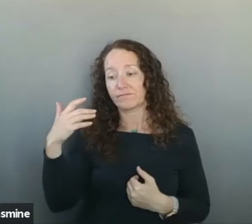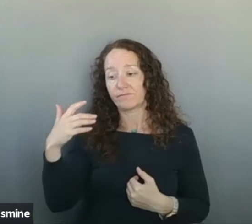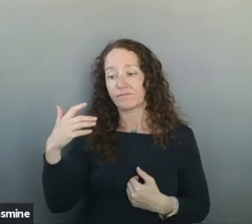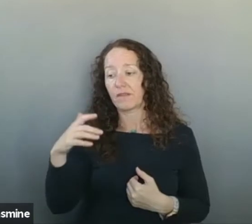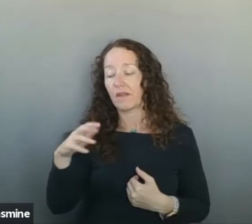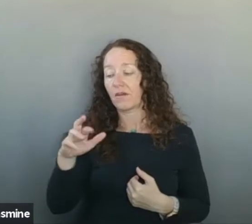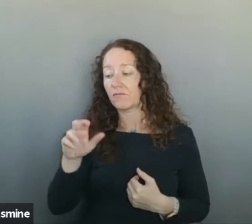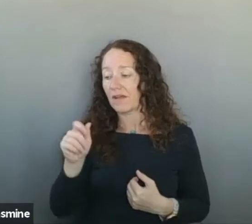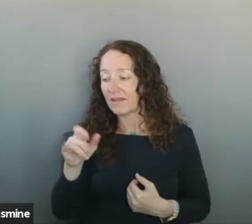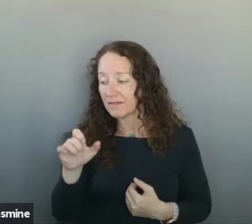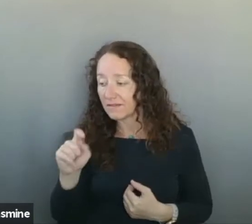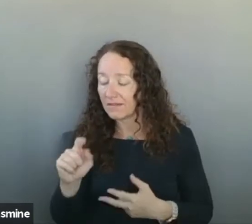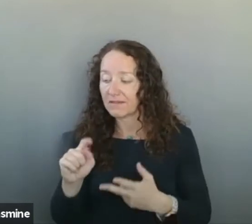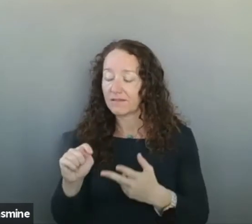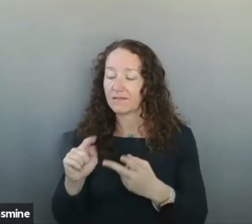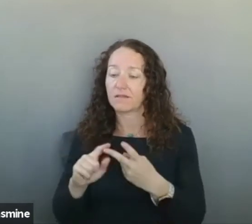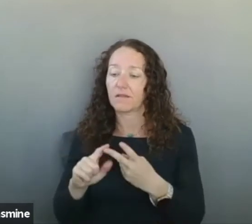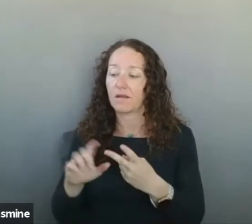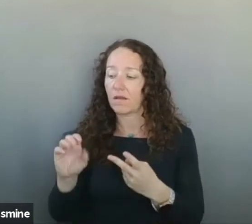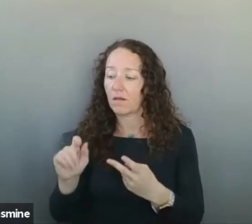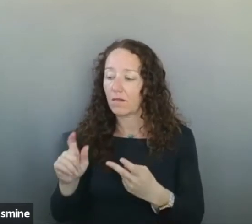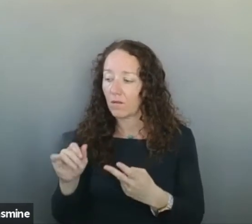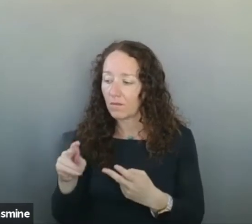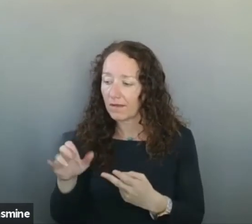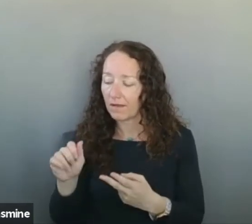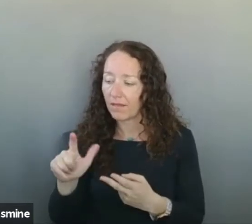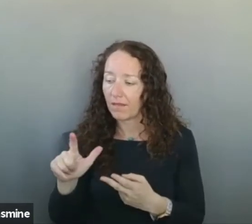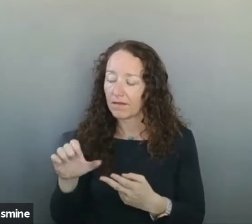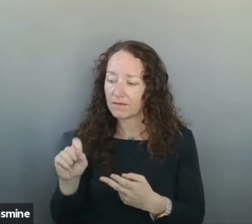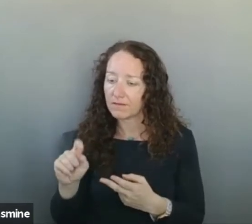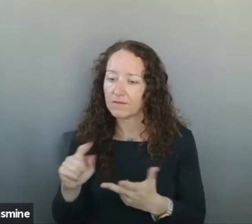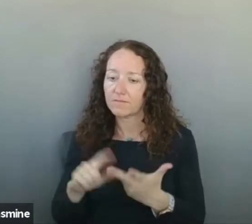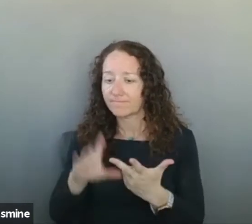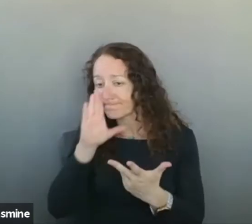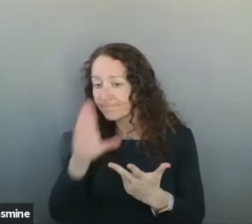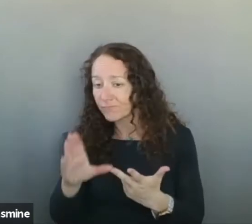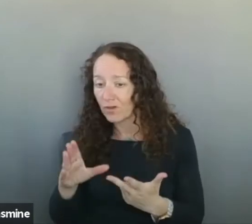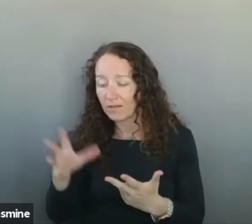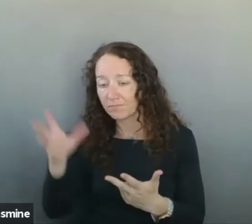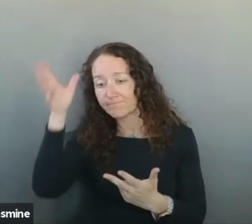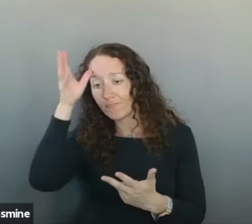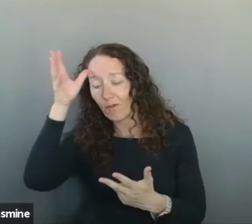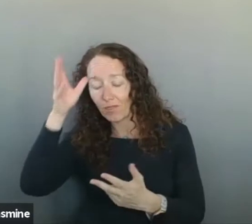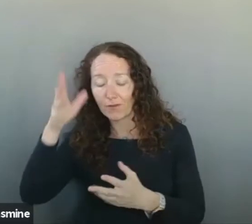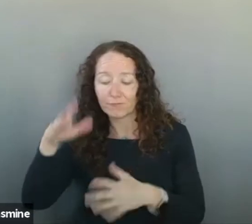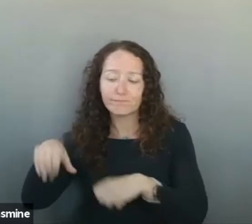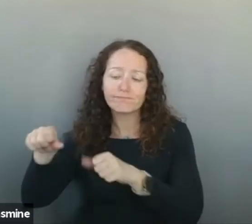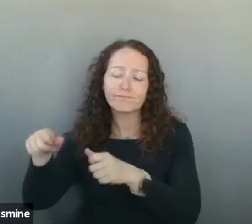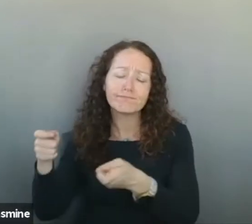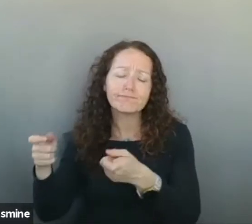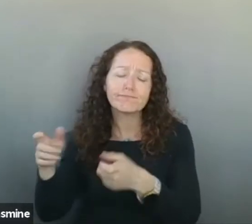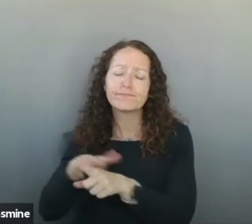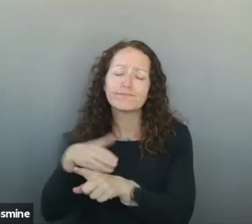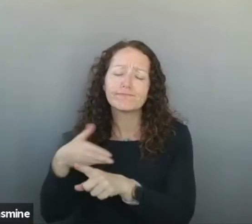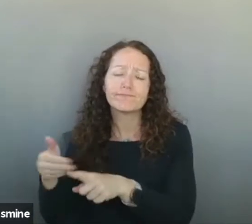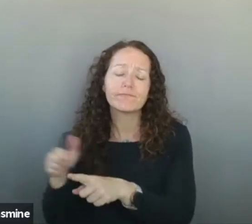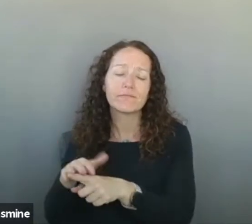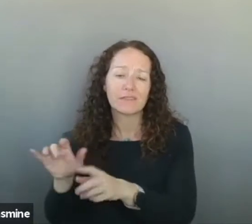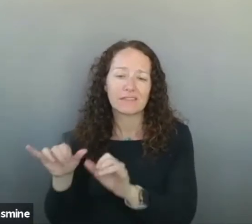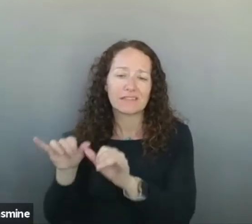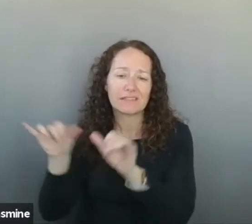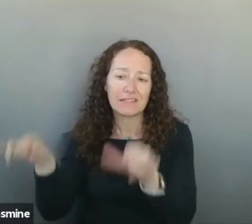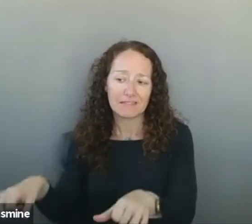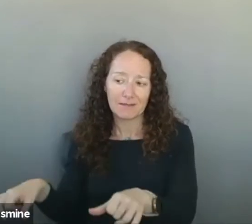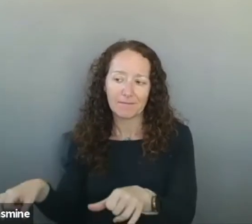heteropatriarchal system setting us against each other. And being a savior is not a fixed identity. Under the struggle